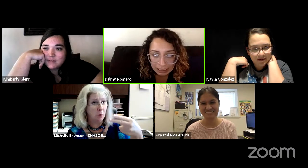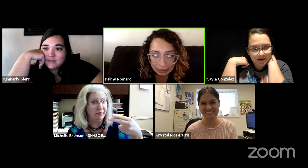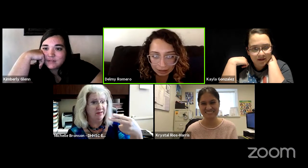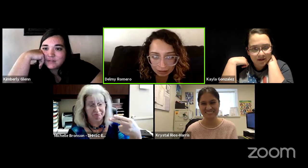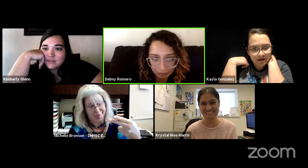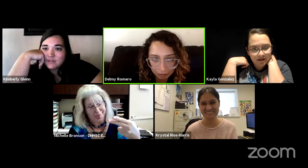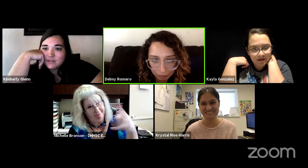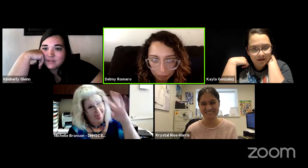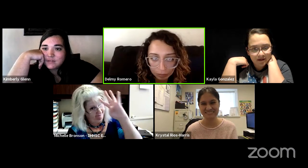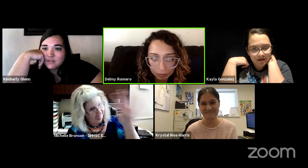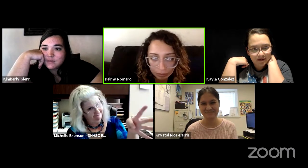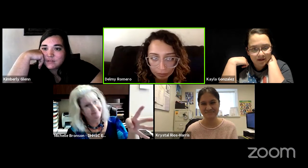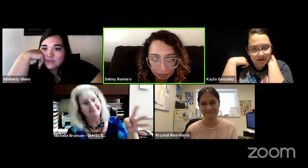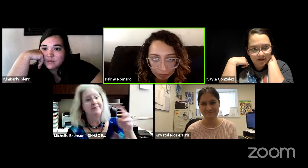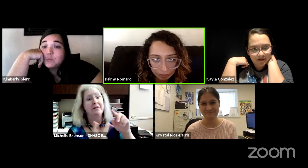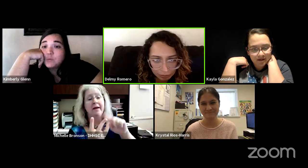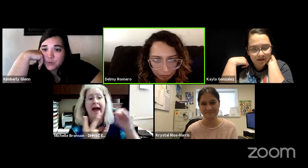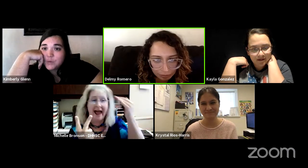who is,